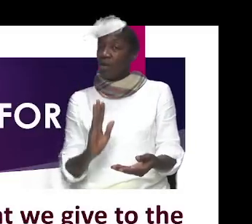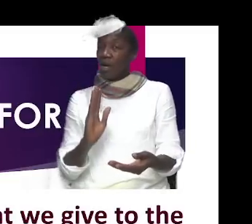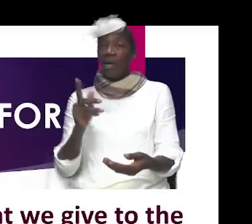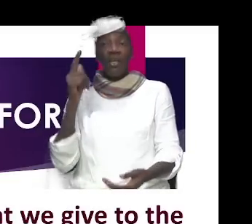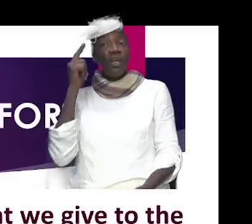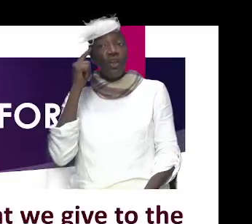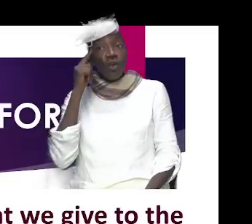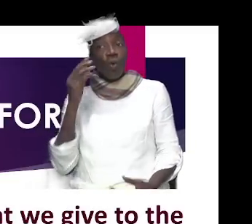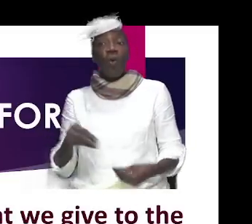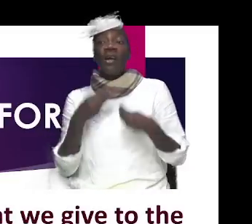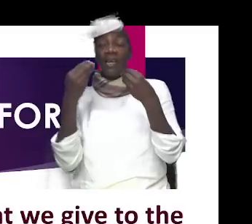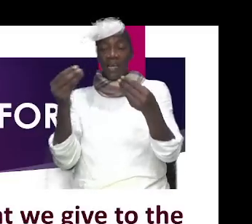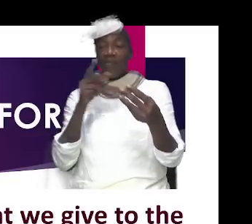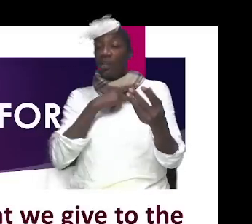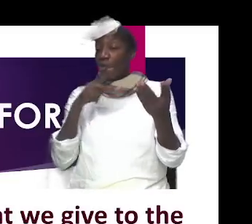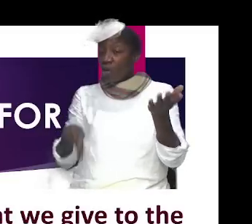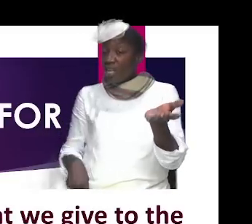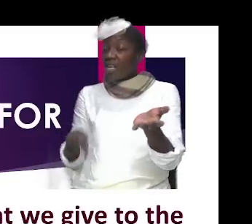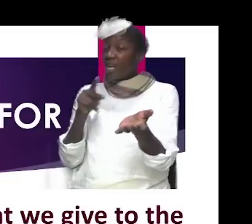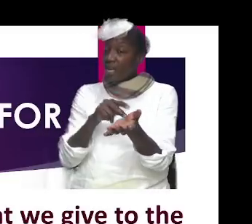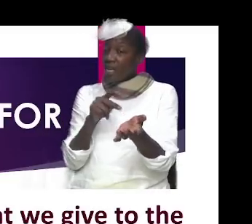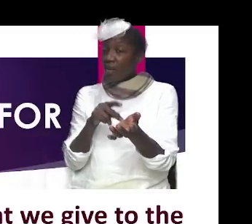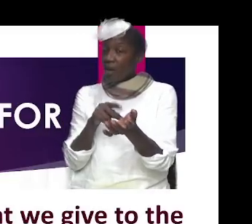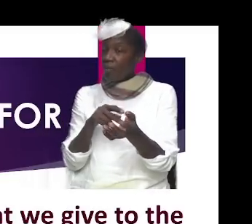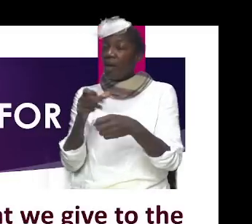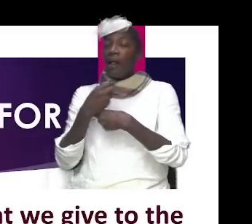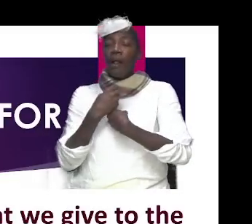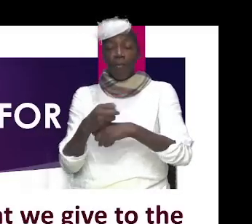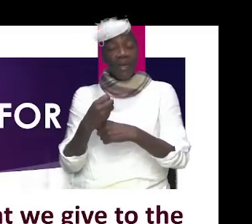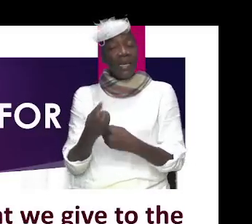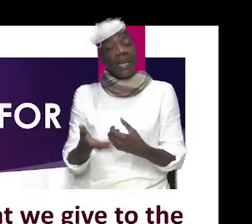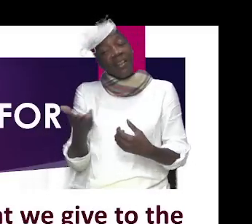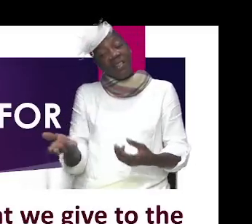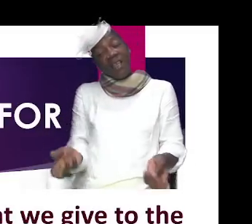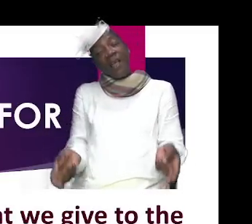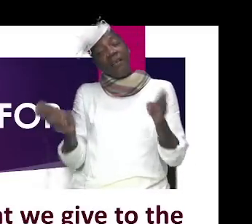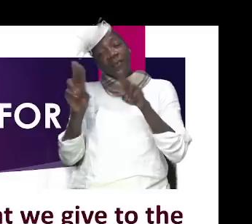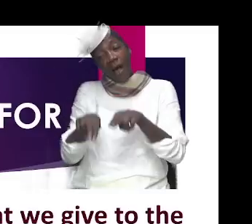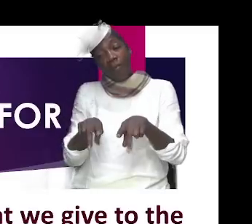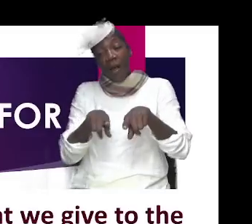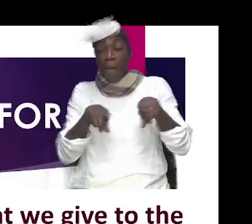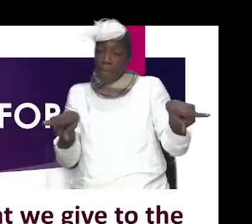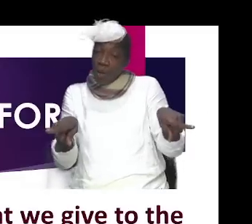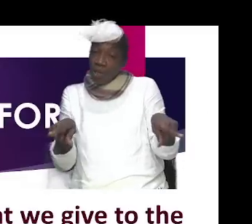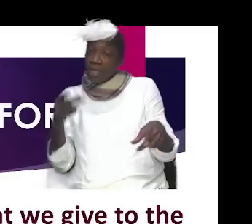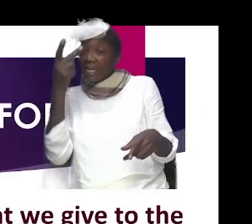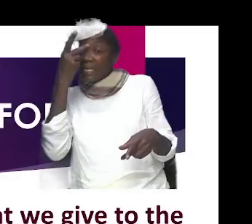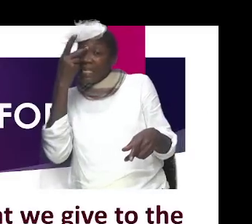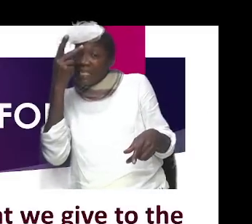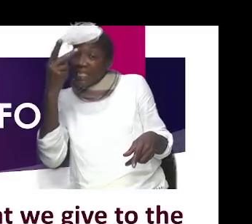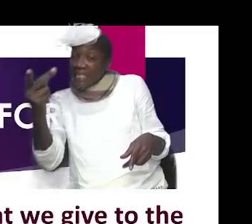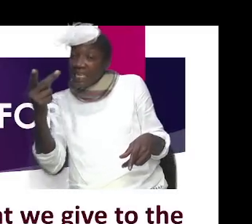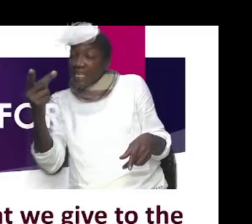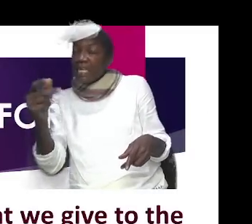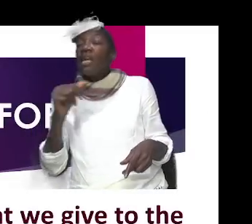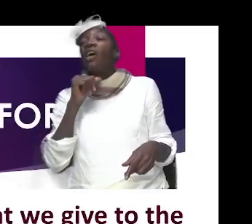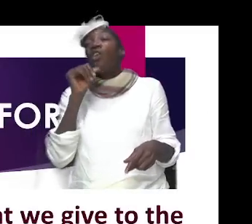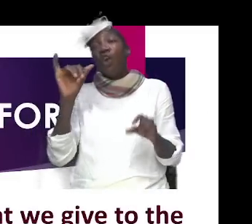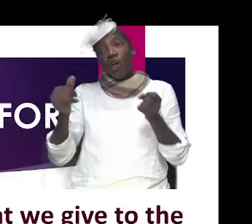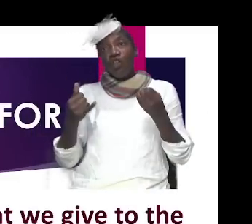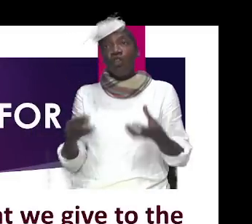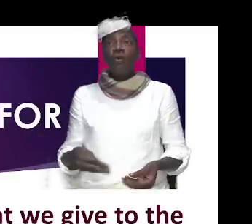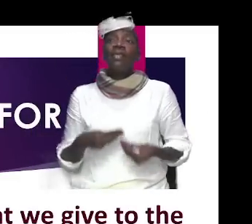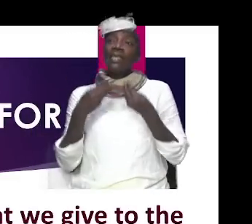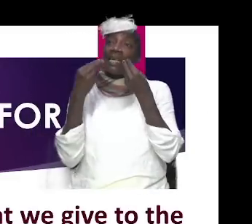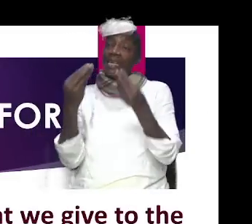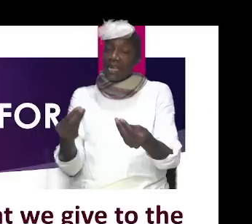are giving to the kingdom, and we know our giving is causing things to happen. But I want us to see, brethren, that we're not just giving to